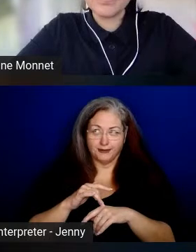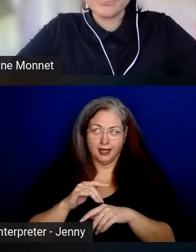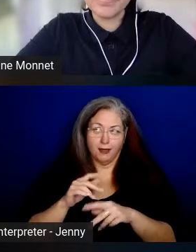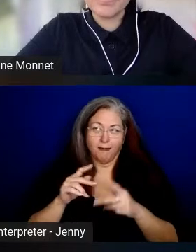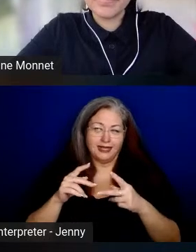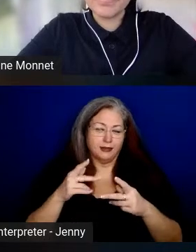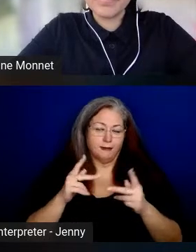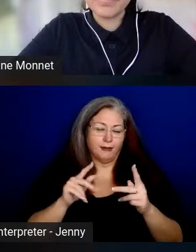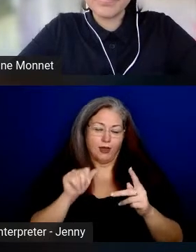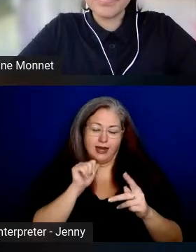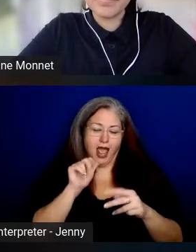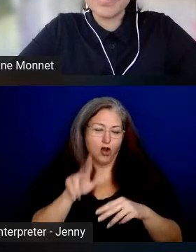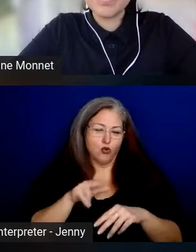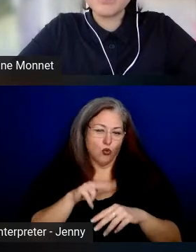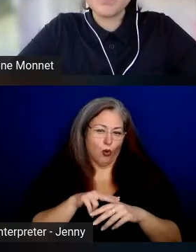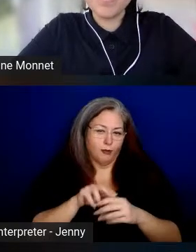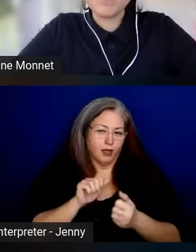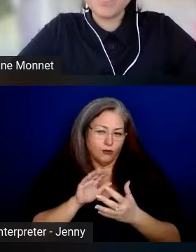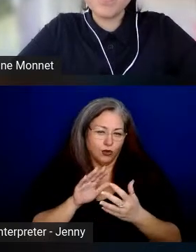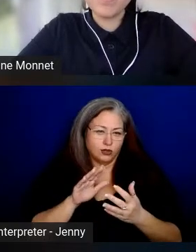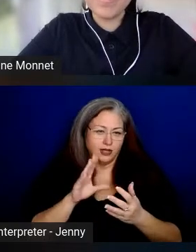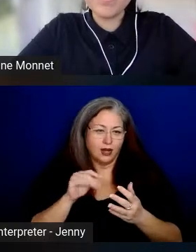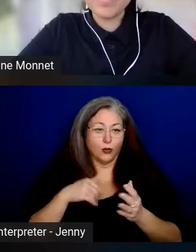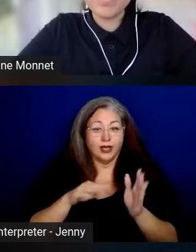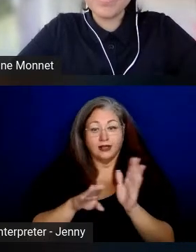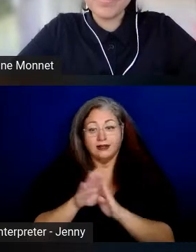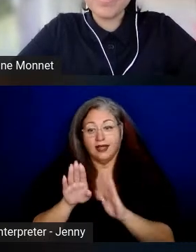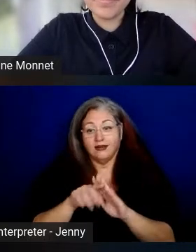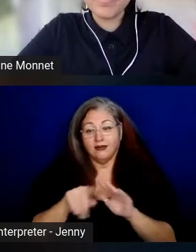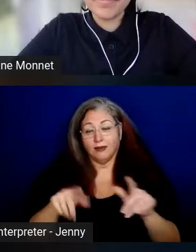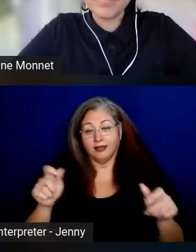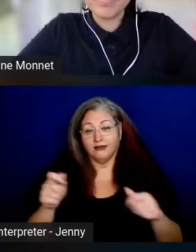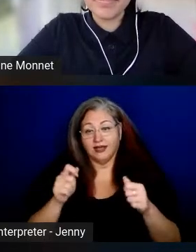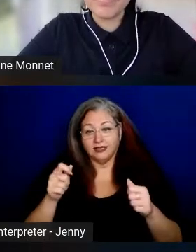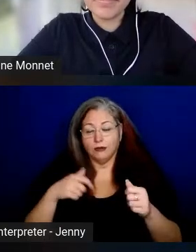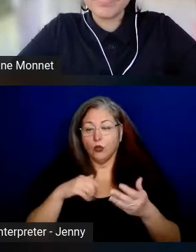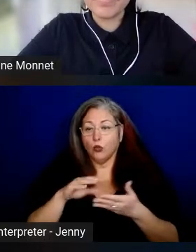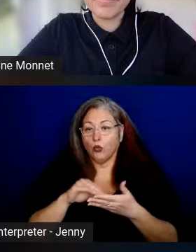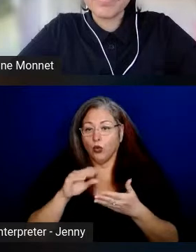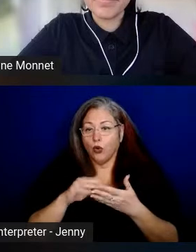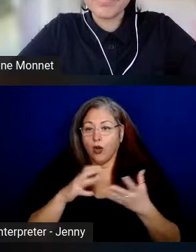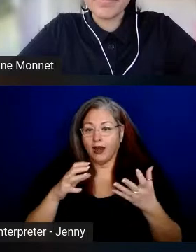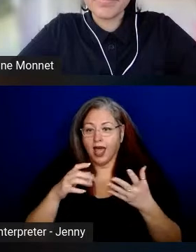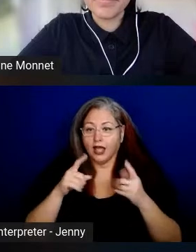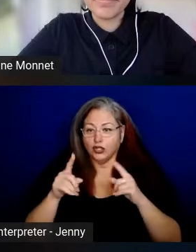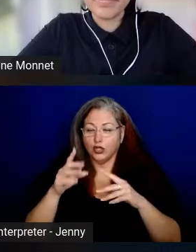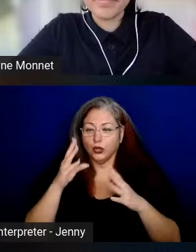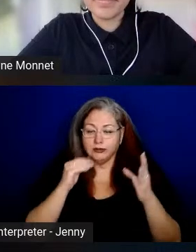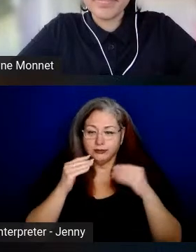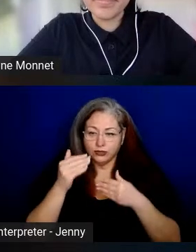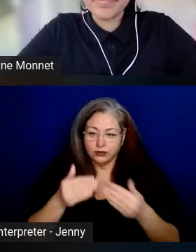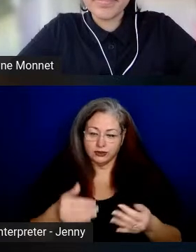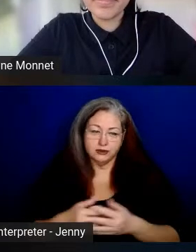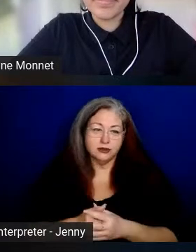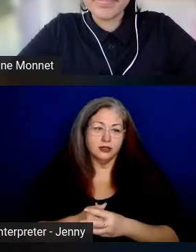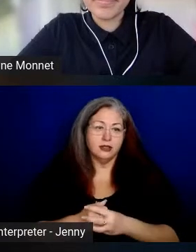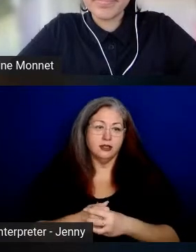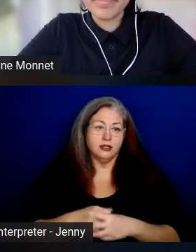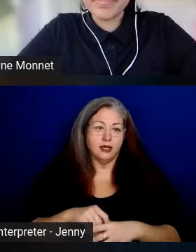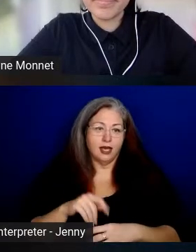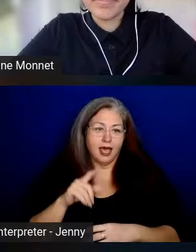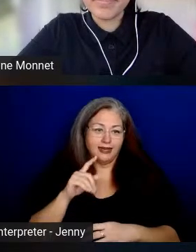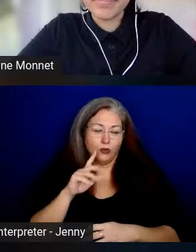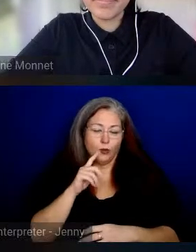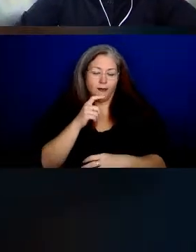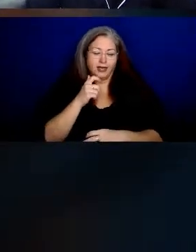all learning about this as we develop this festival. It's been a real learning experience too. And that's something that we, I think it'll be interesting to